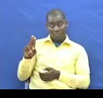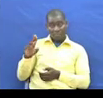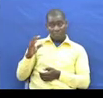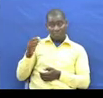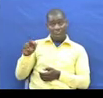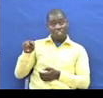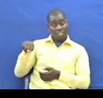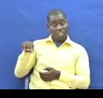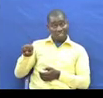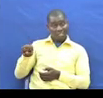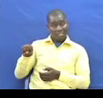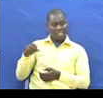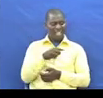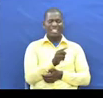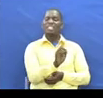is a function?